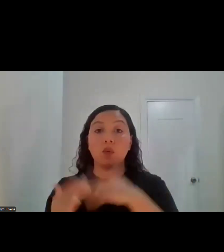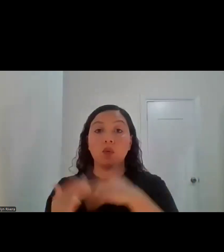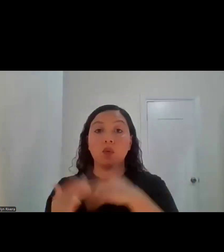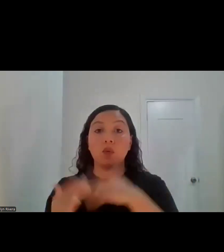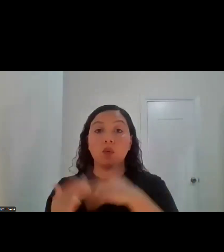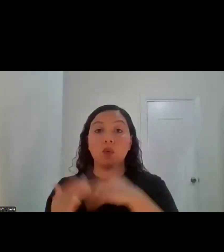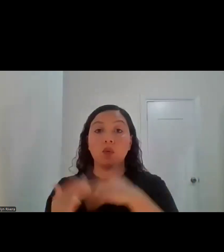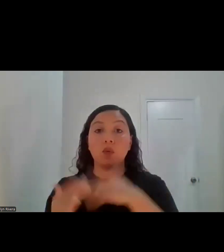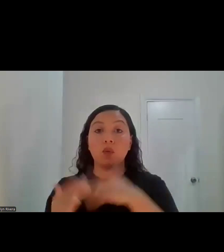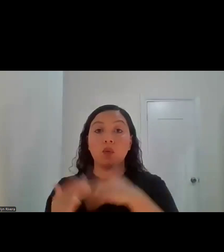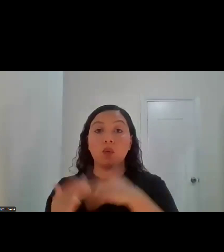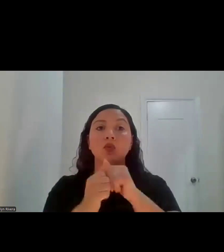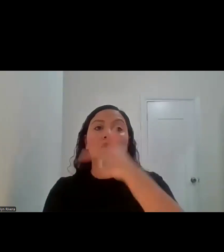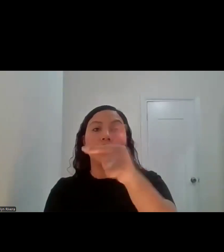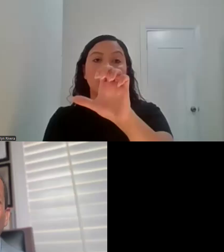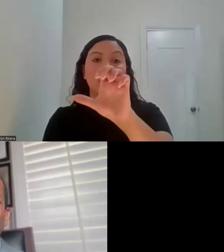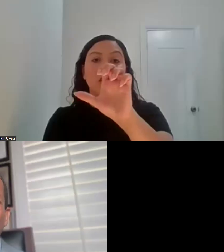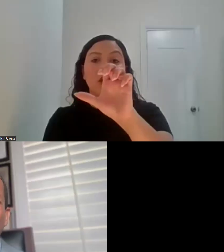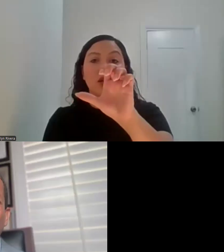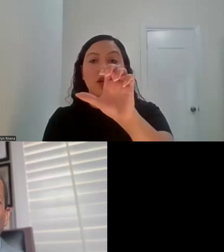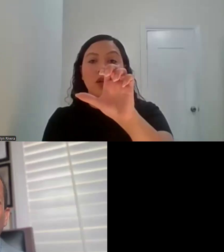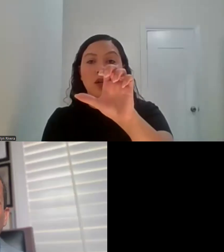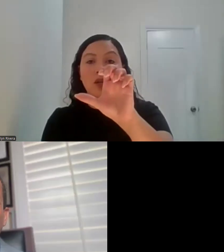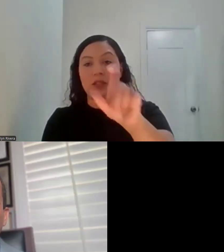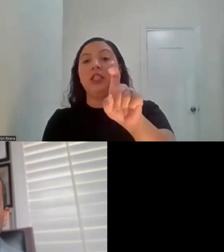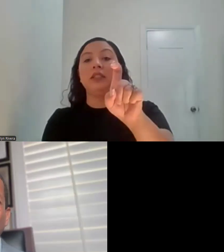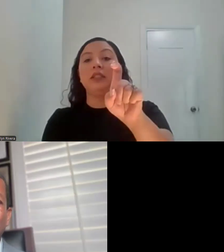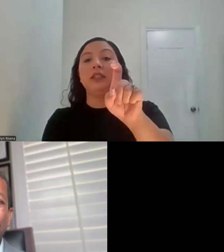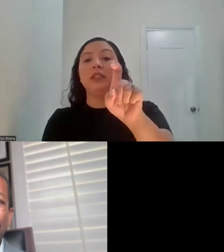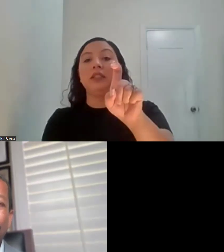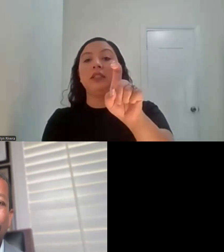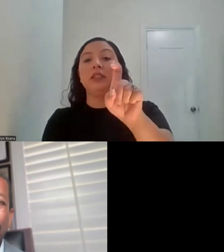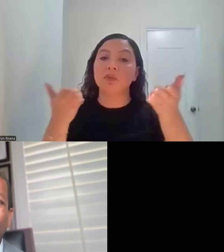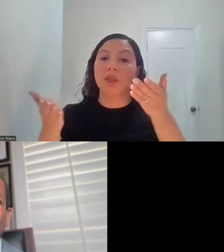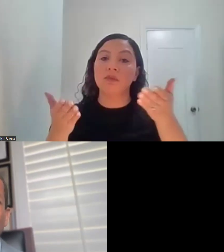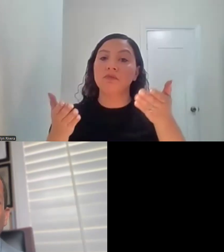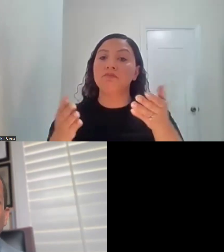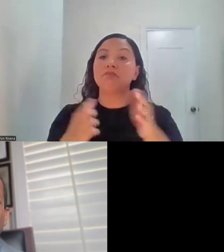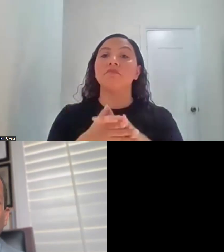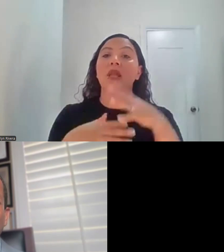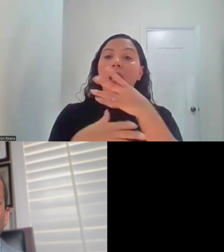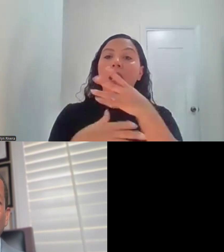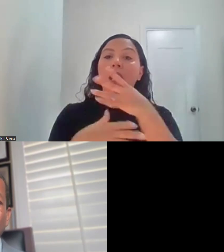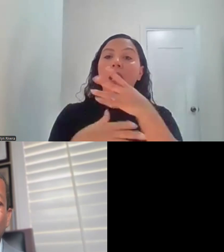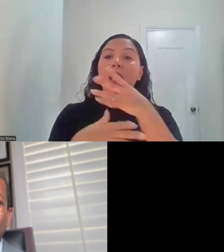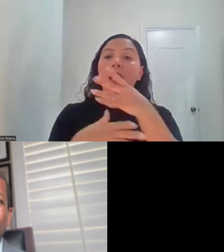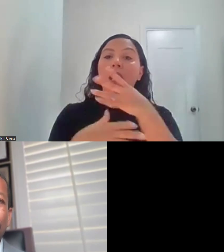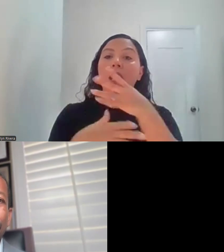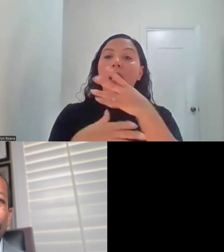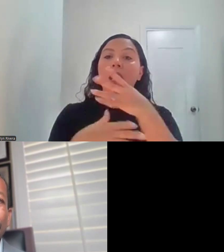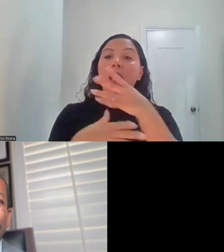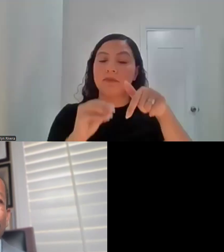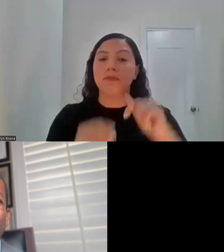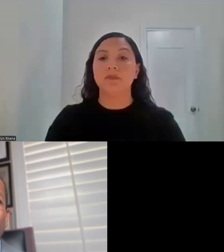chair, to share his experience and then also facilitate a small discussion on this piece. So go ahead,